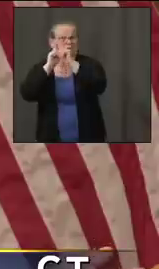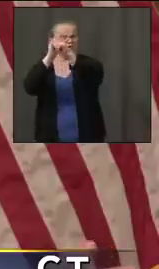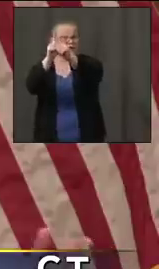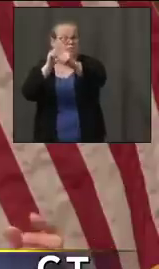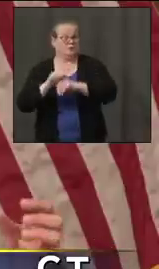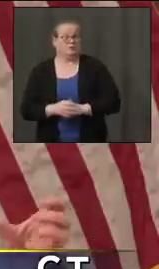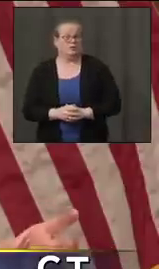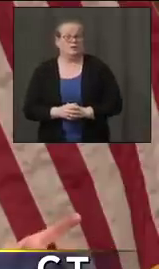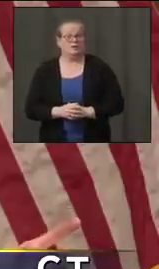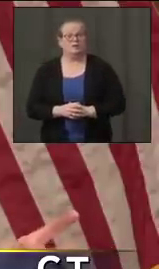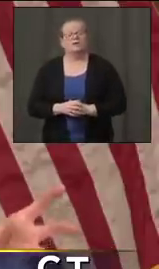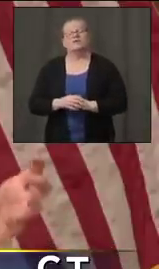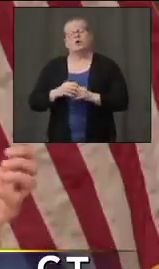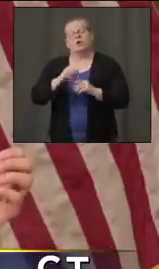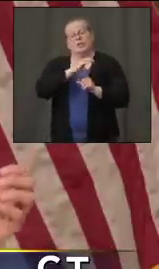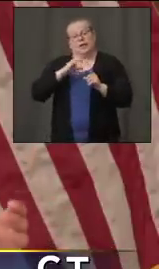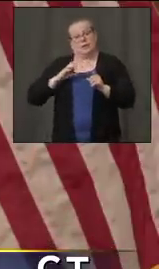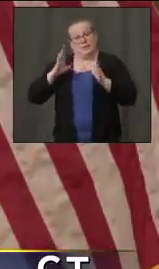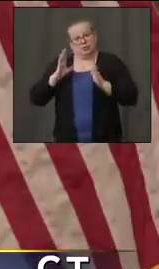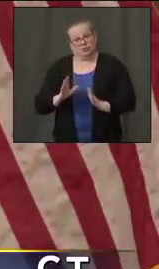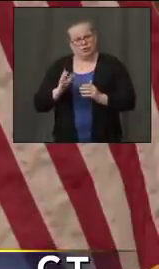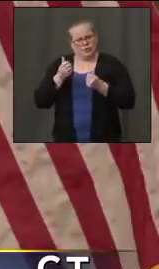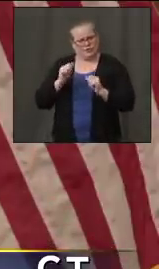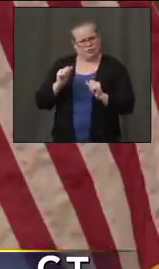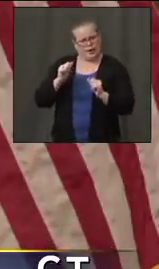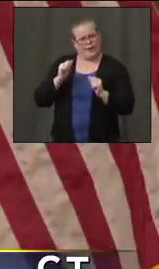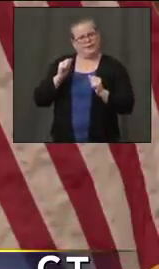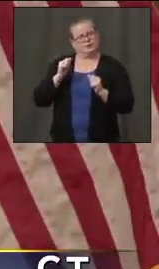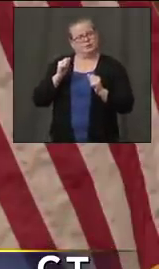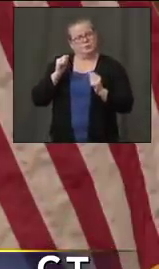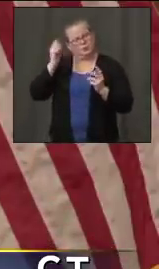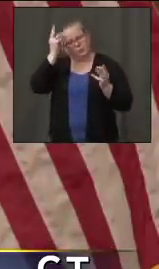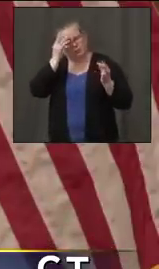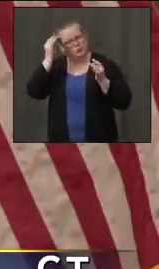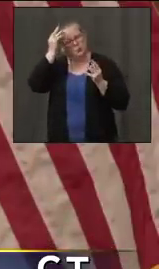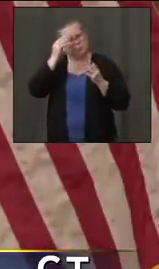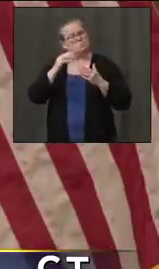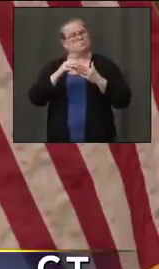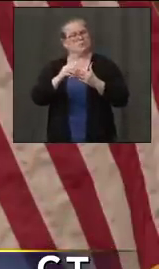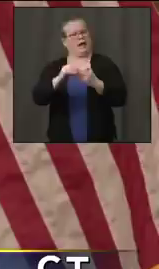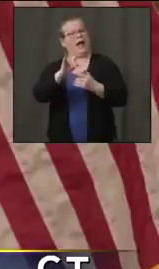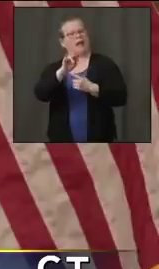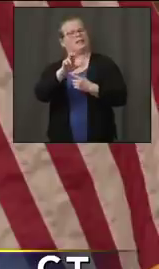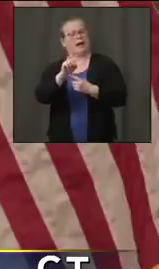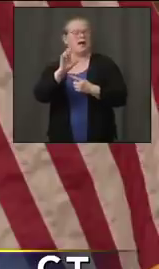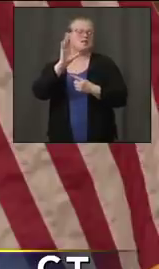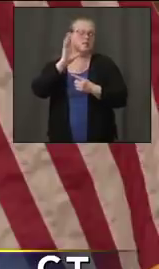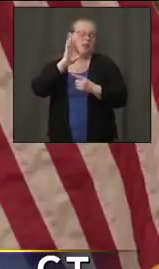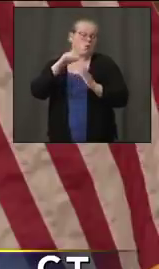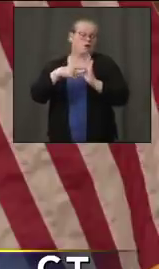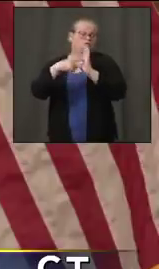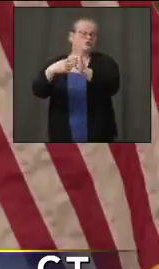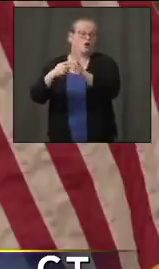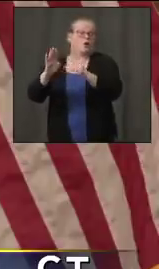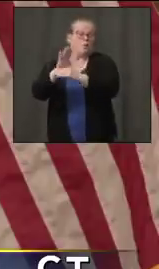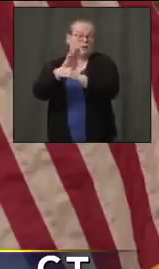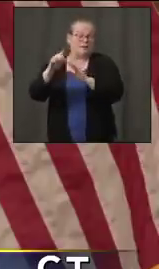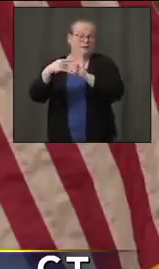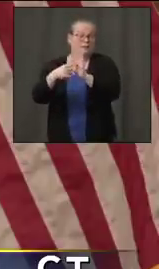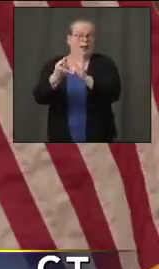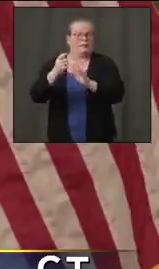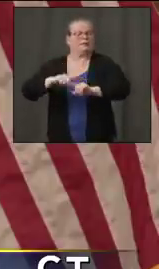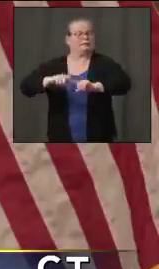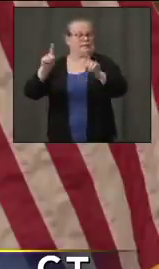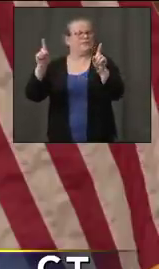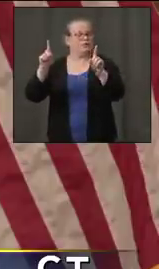put forward guidelines that will show you a different kind of business model, at least for the beginning, because